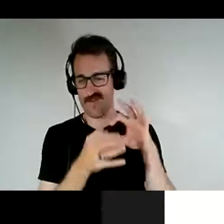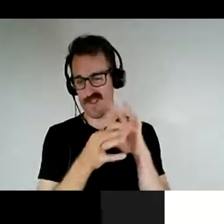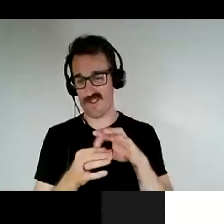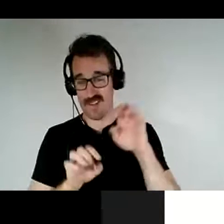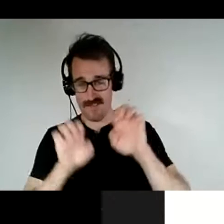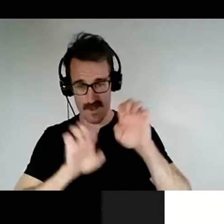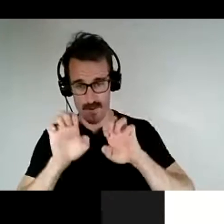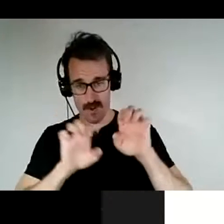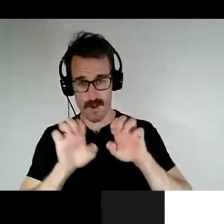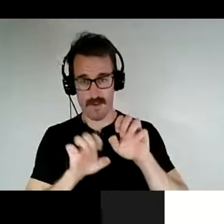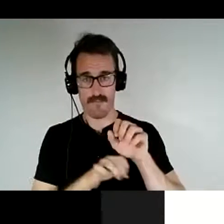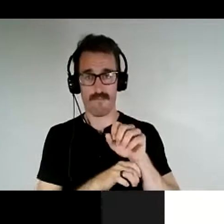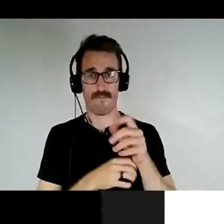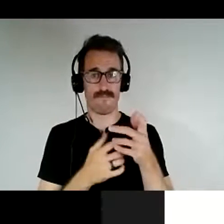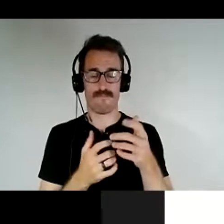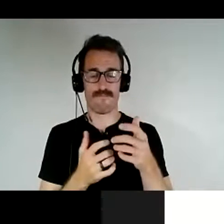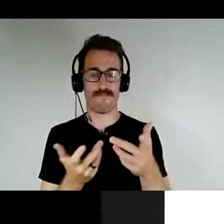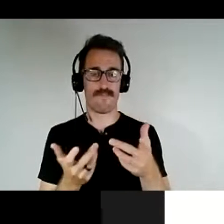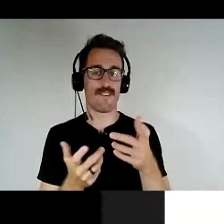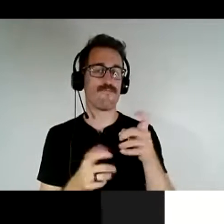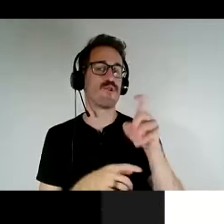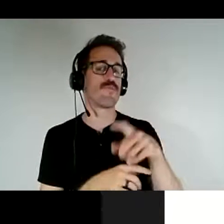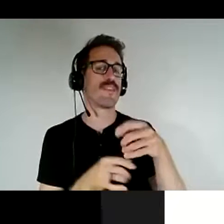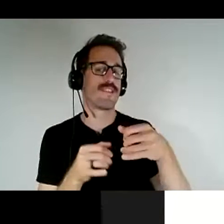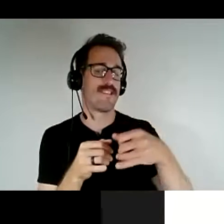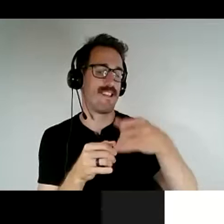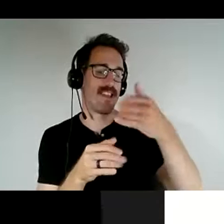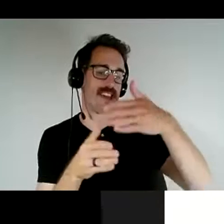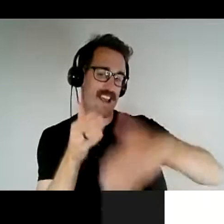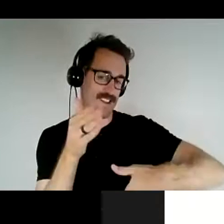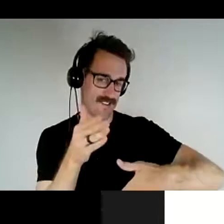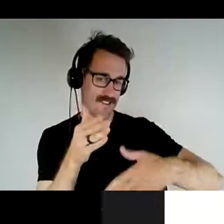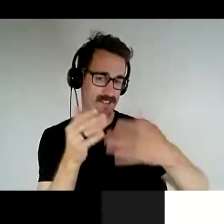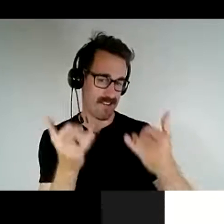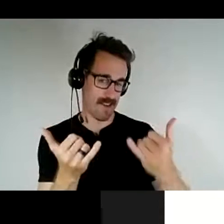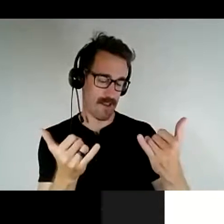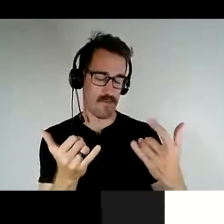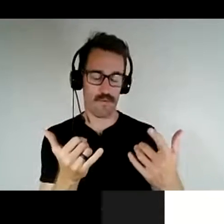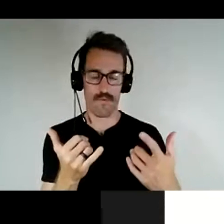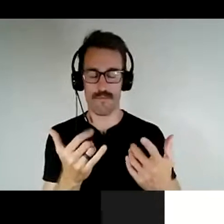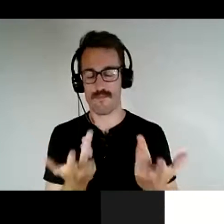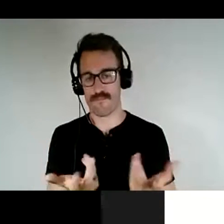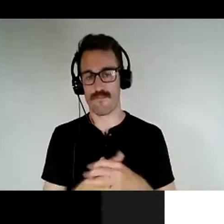Please, that was supposed to go at the end. So our apologies for that. Yeah.